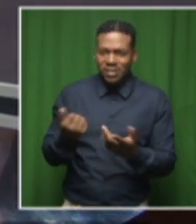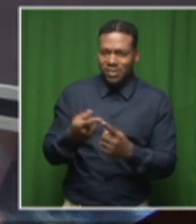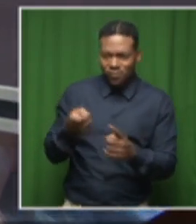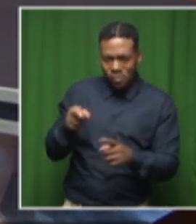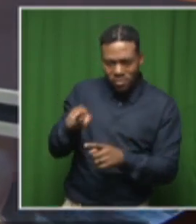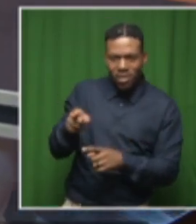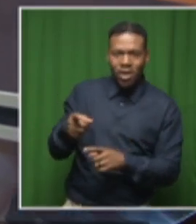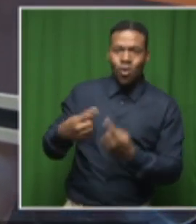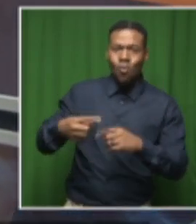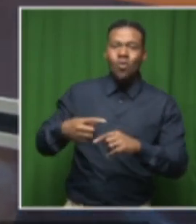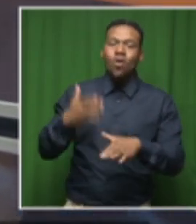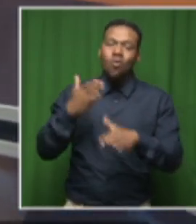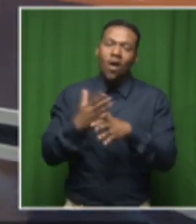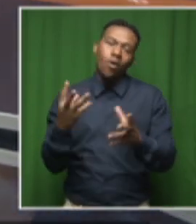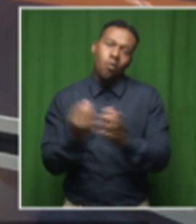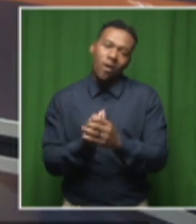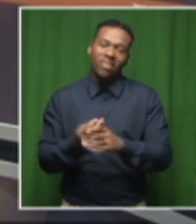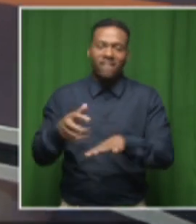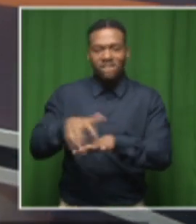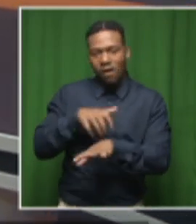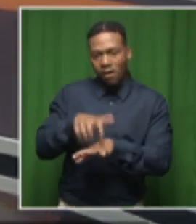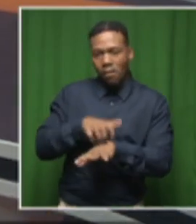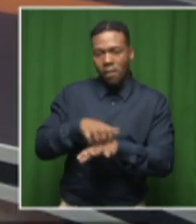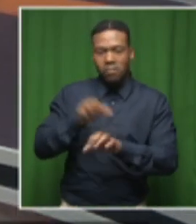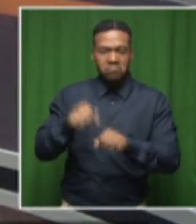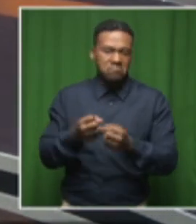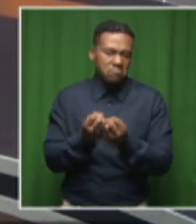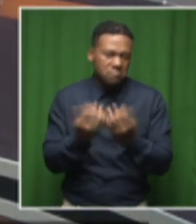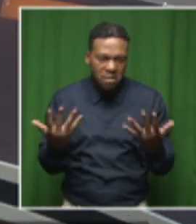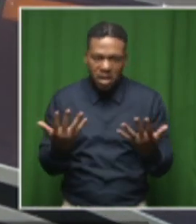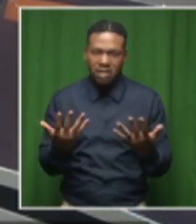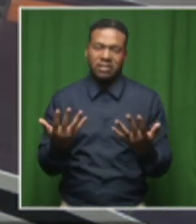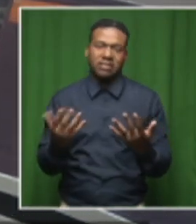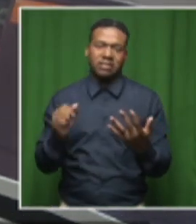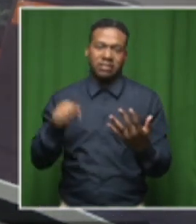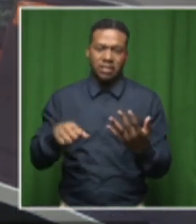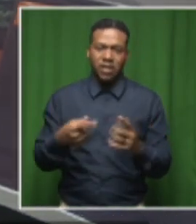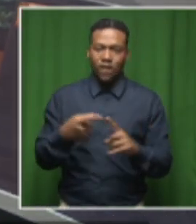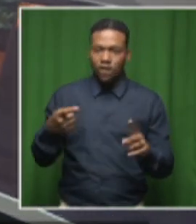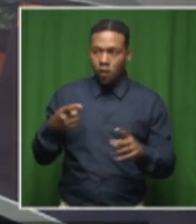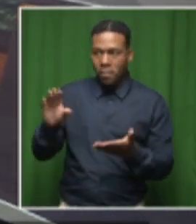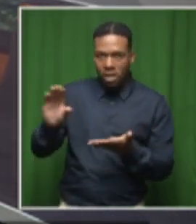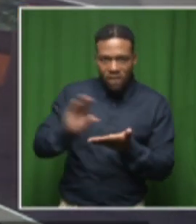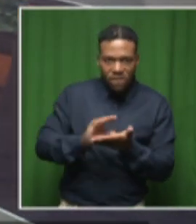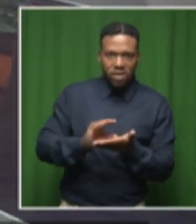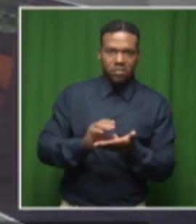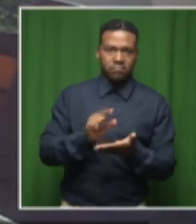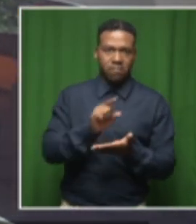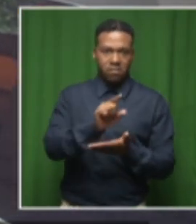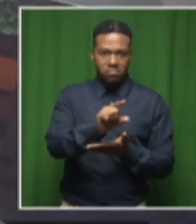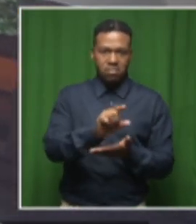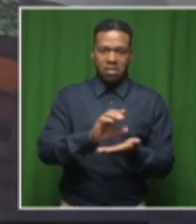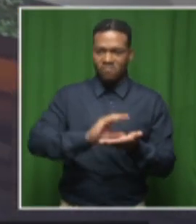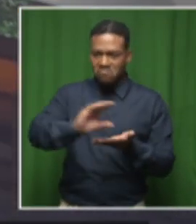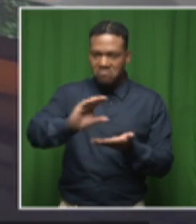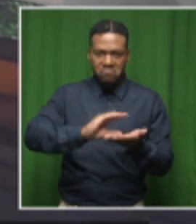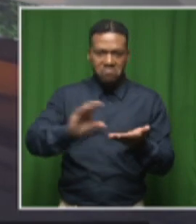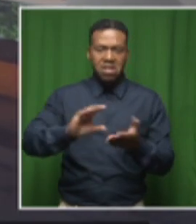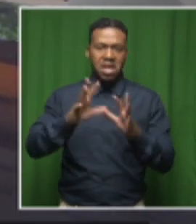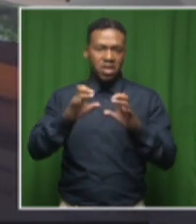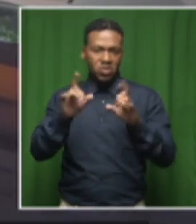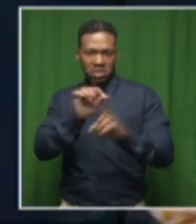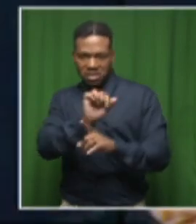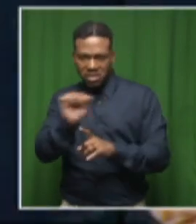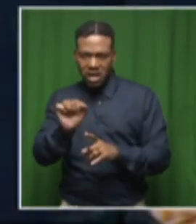of farmers that we work with in our value chain, that we work from an investment perspective, investing, education. They own the land and they